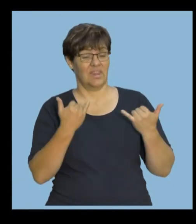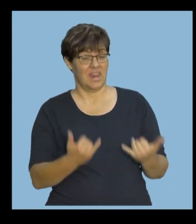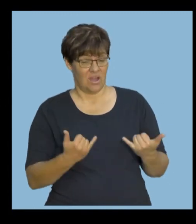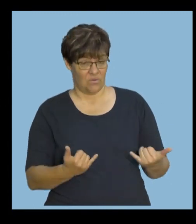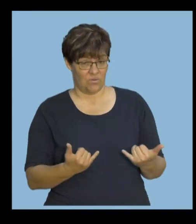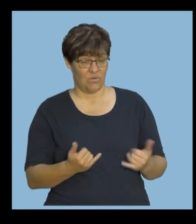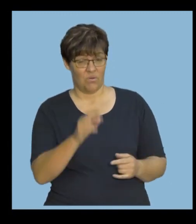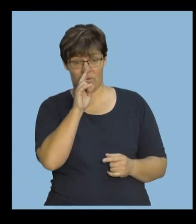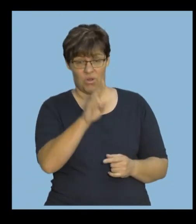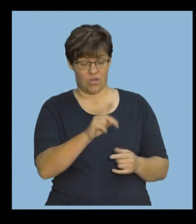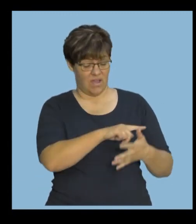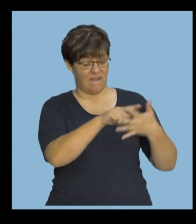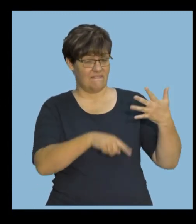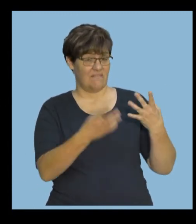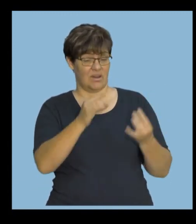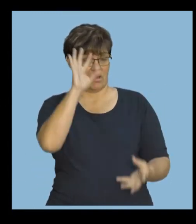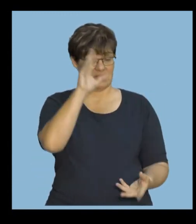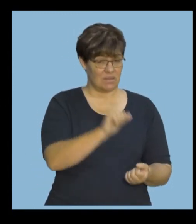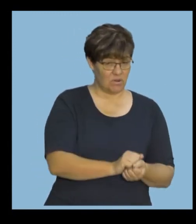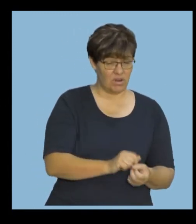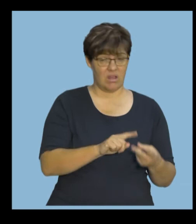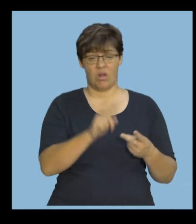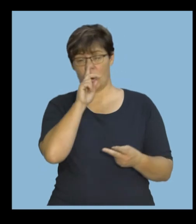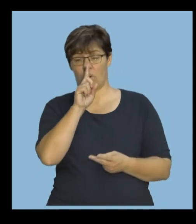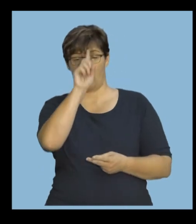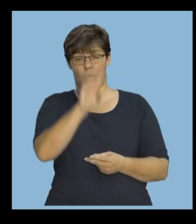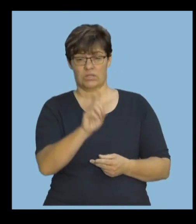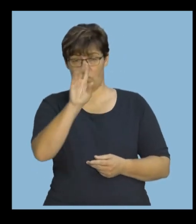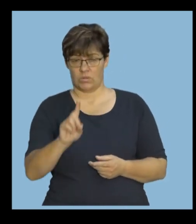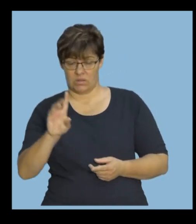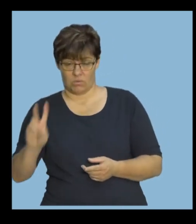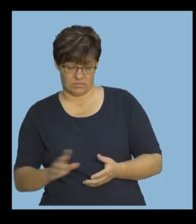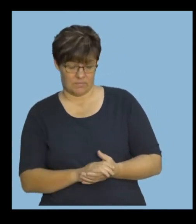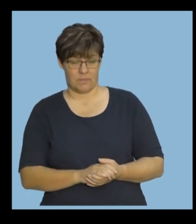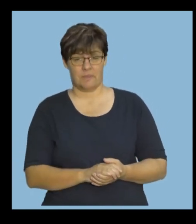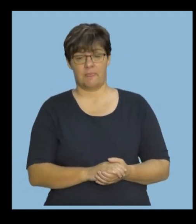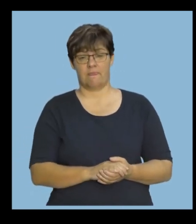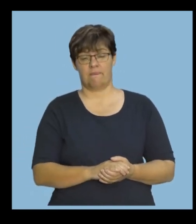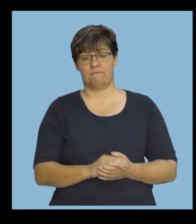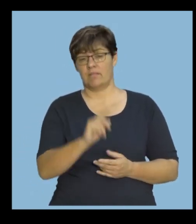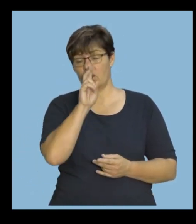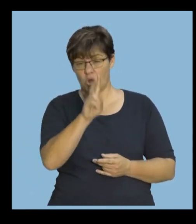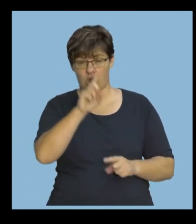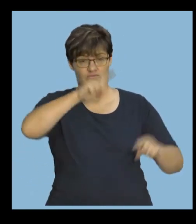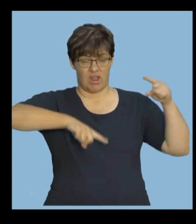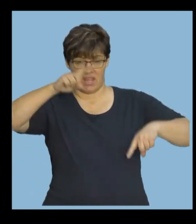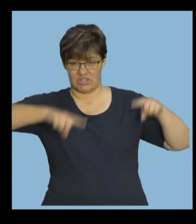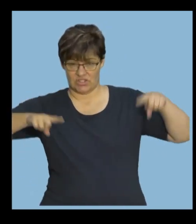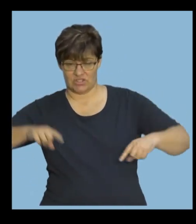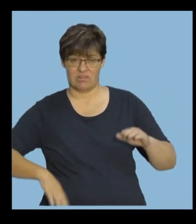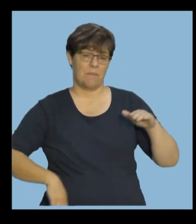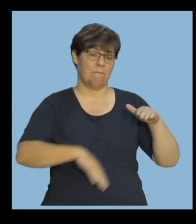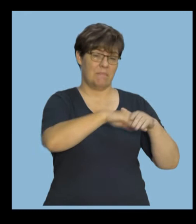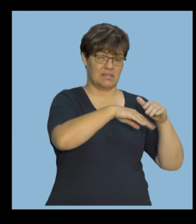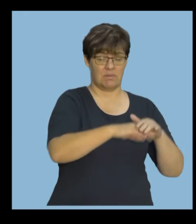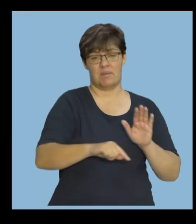Now we've looked at 5-number summary, we looked at quartiles, we'll look at range,